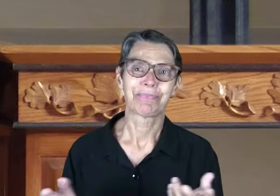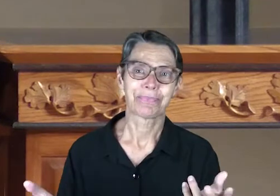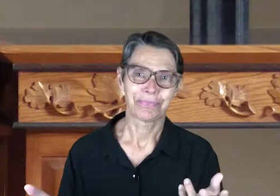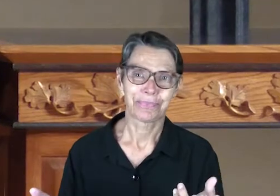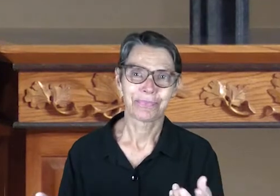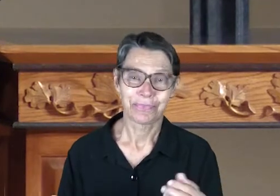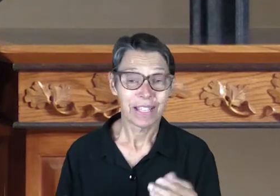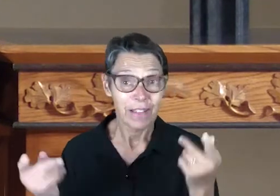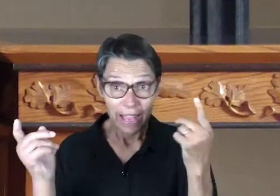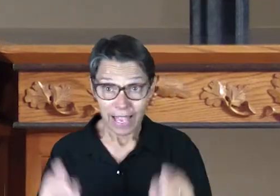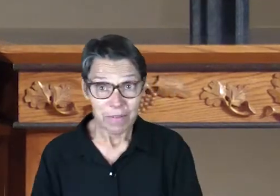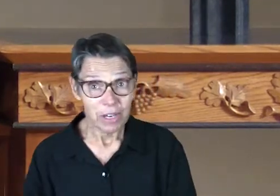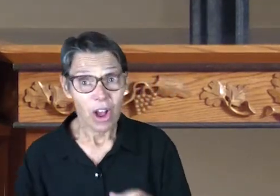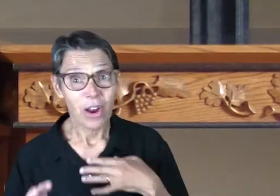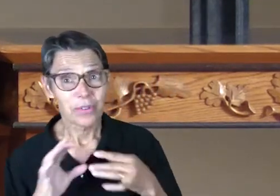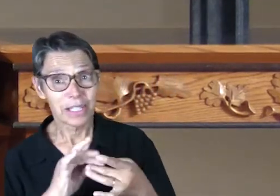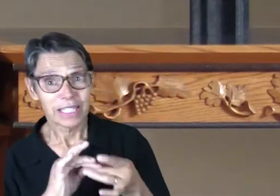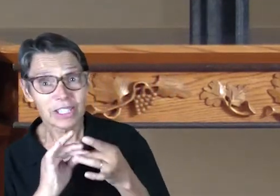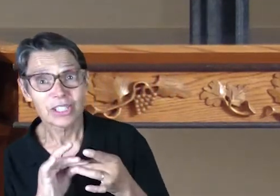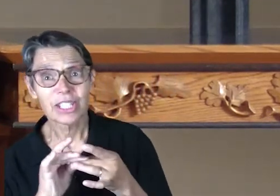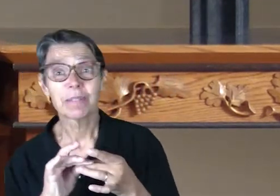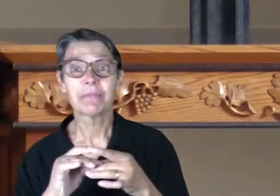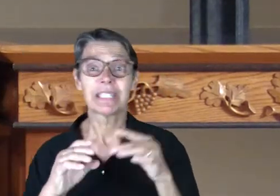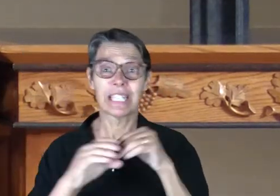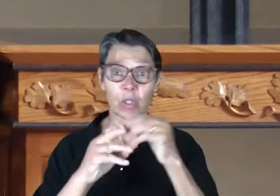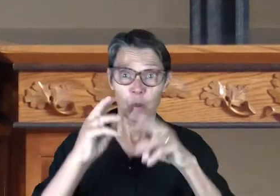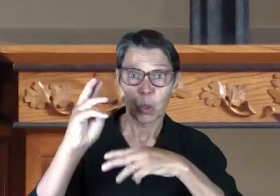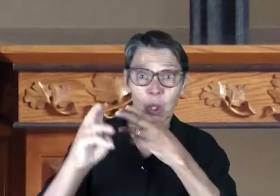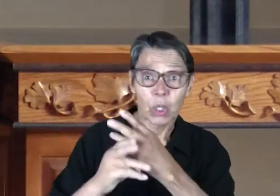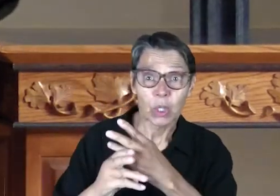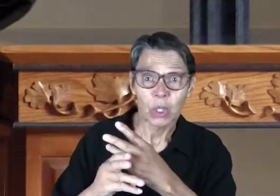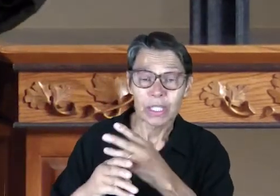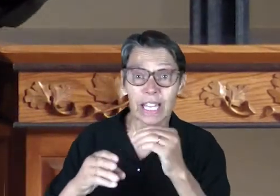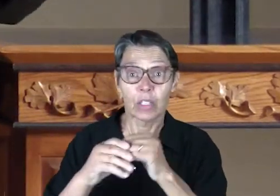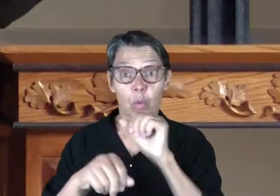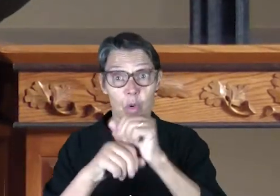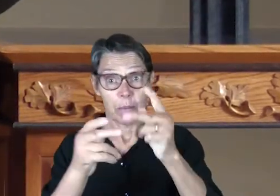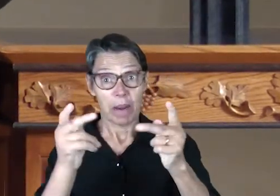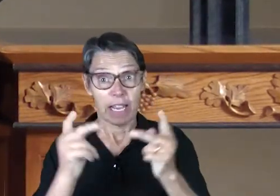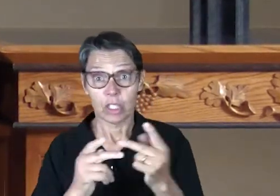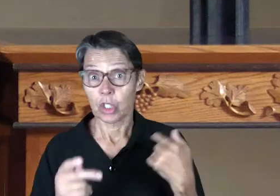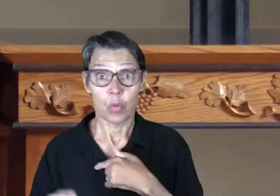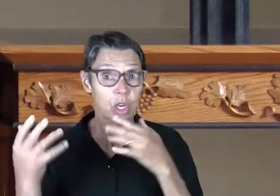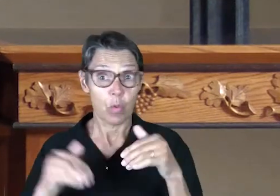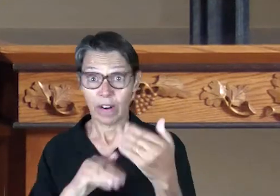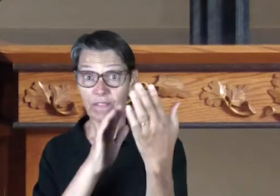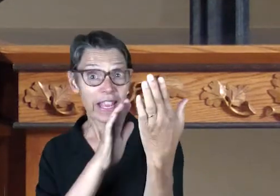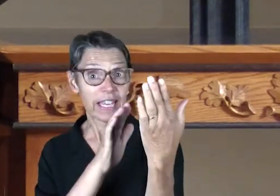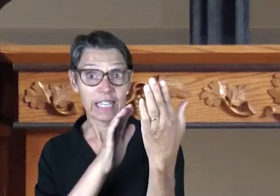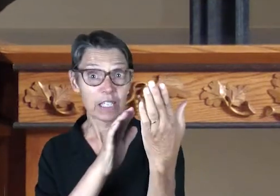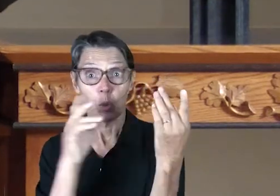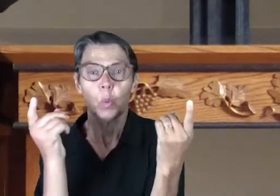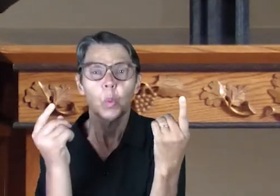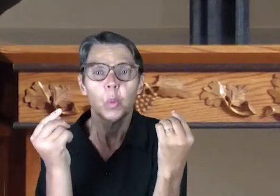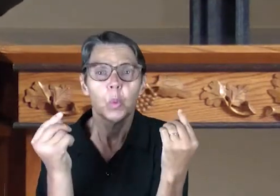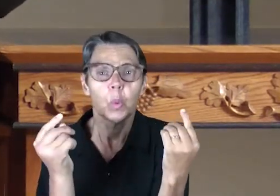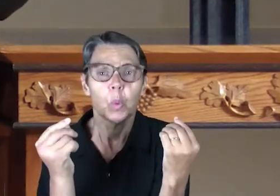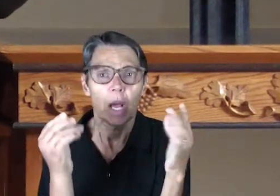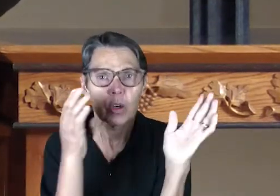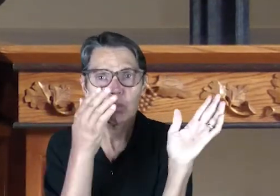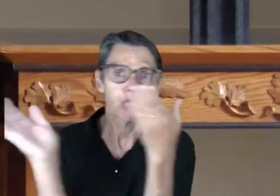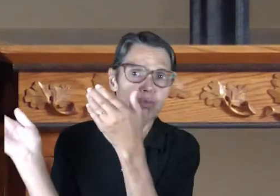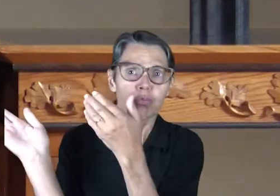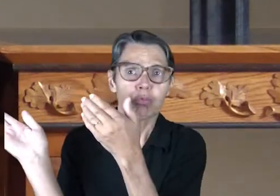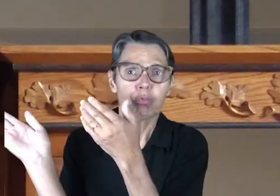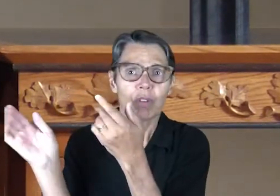our relationships, if there's a reality in our world, if there's a reality in our workplace that we don't want to see or deal with, what's a